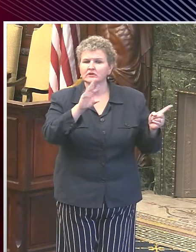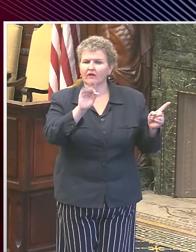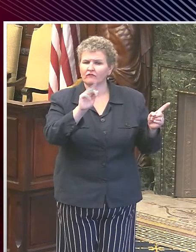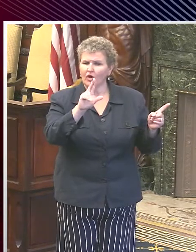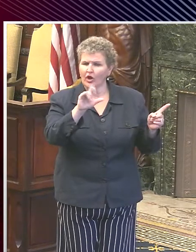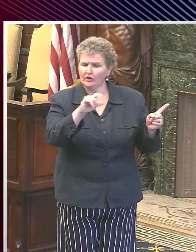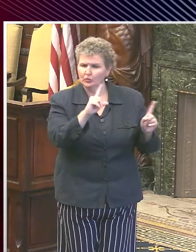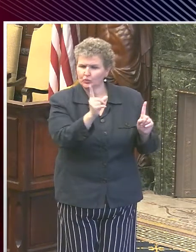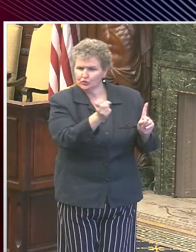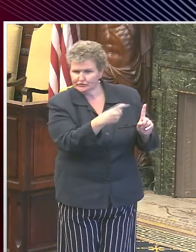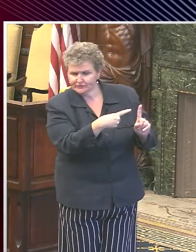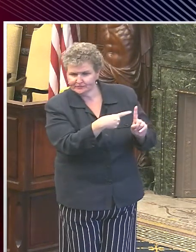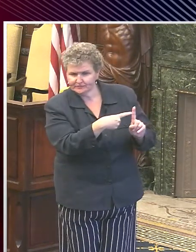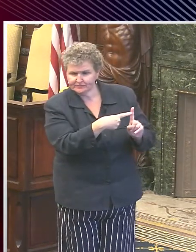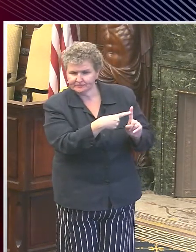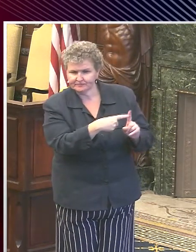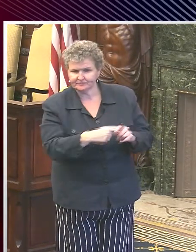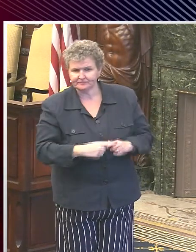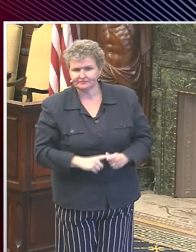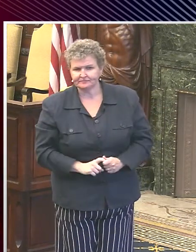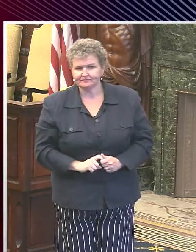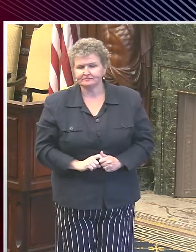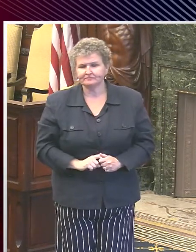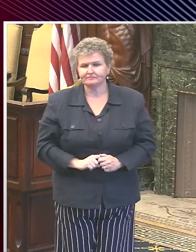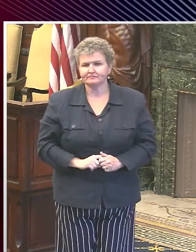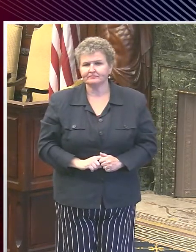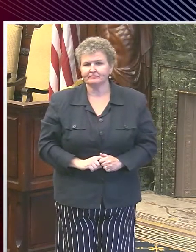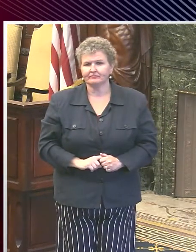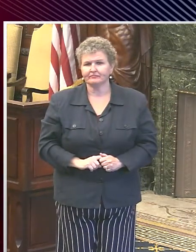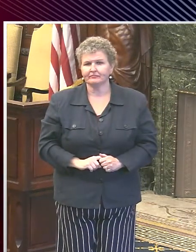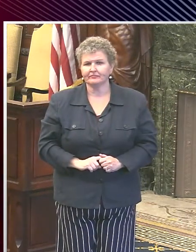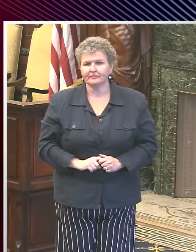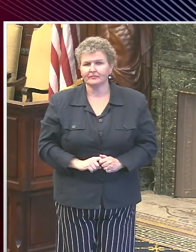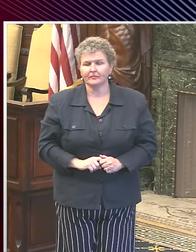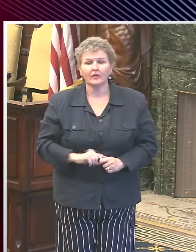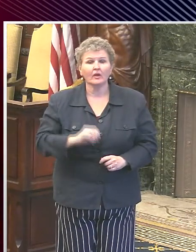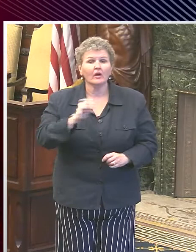have you been able to conduct, or has the city been able to conduct testing in these camps of the homeless?